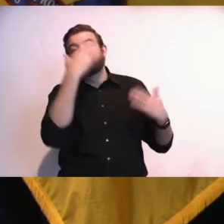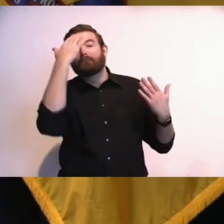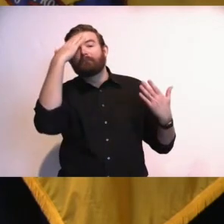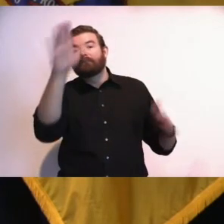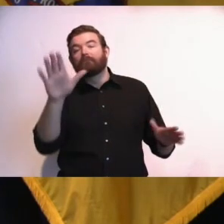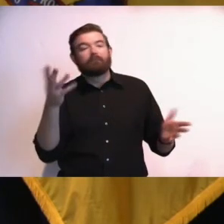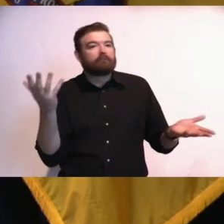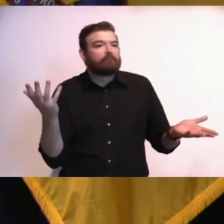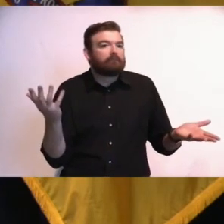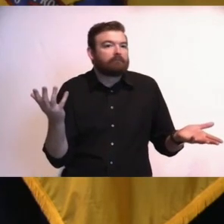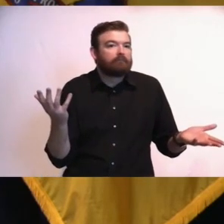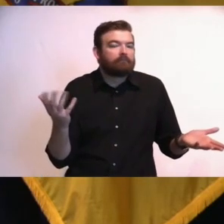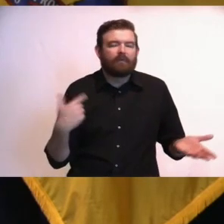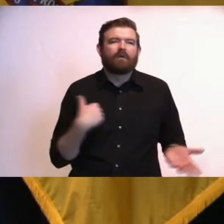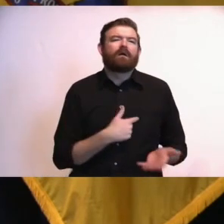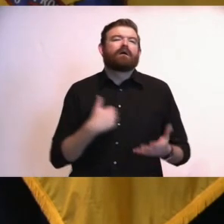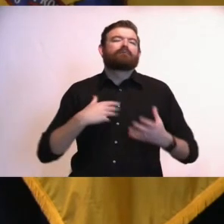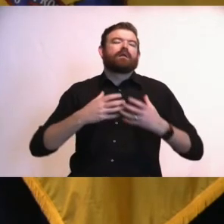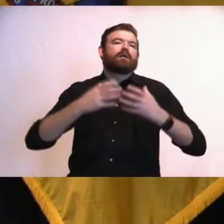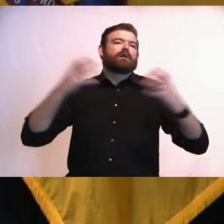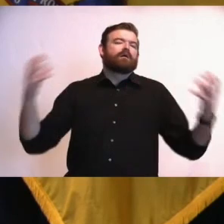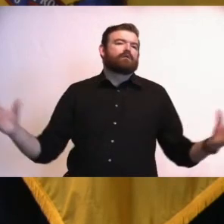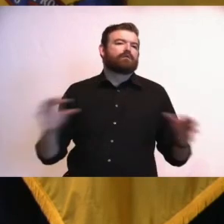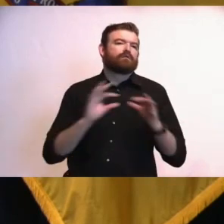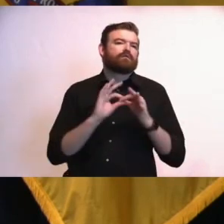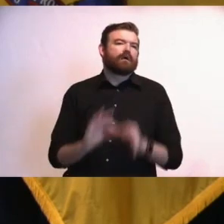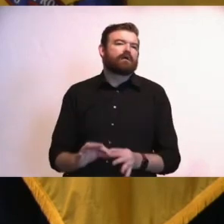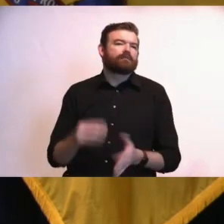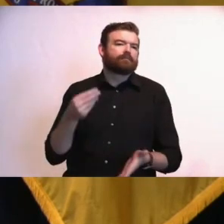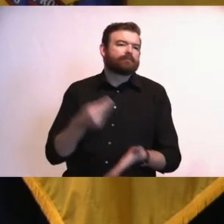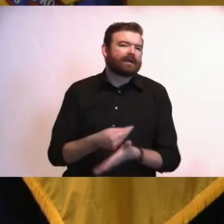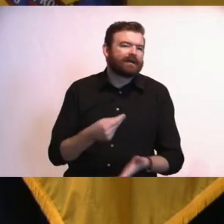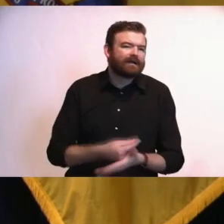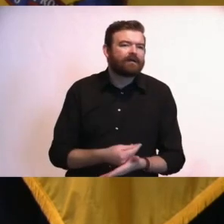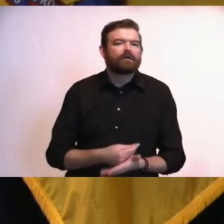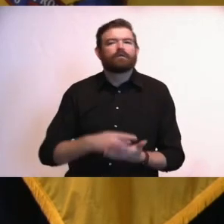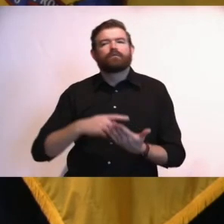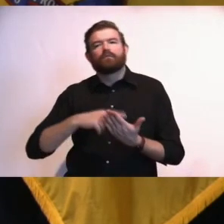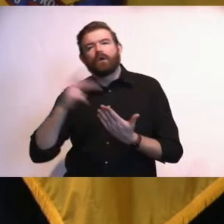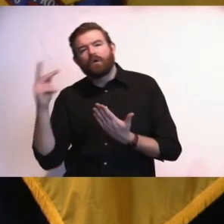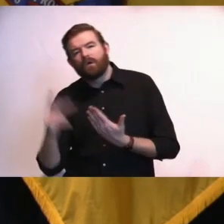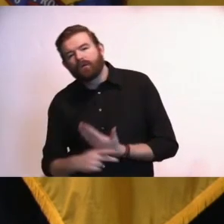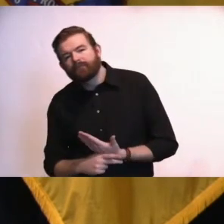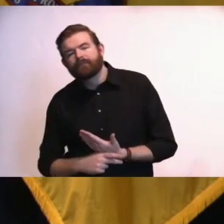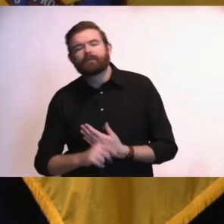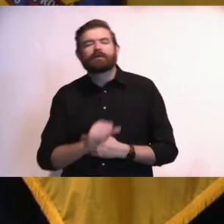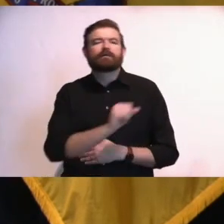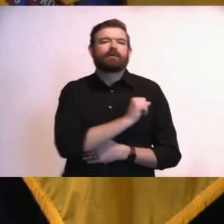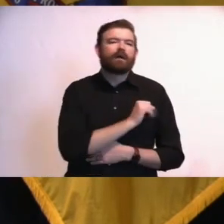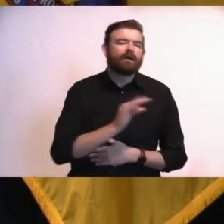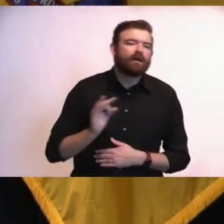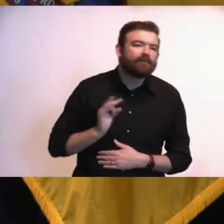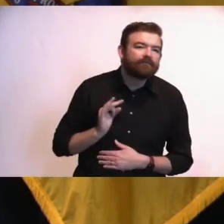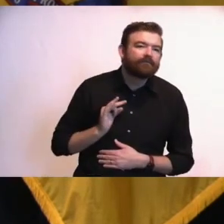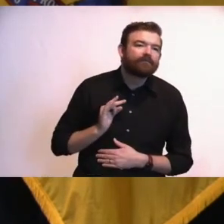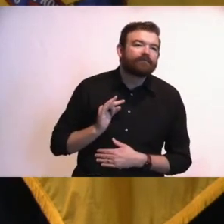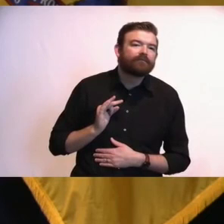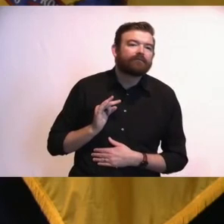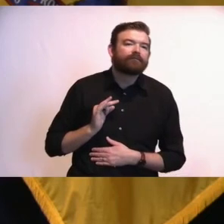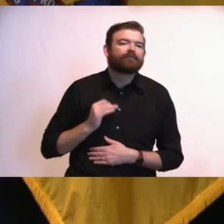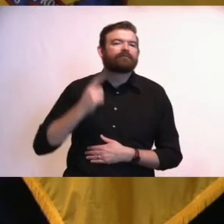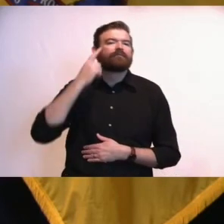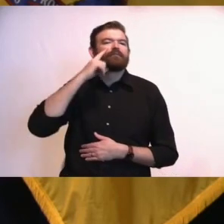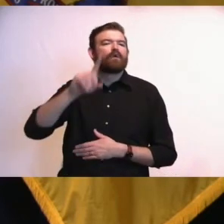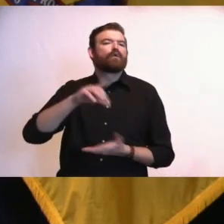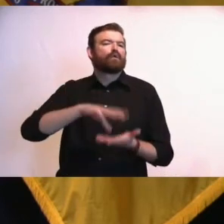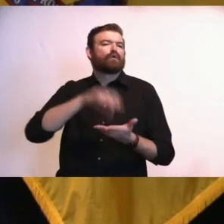in place as it relates to both monies, programs, energies around tackling learning loss and mental